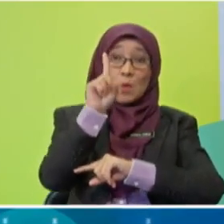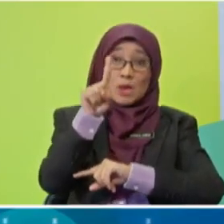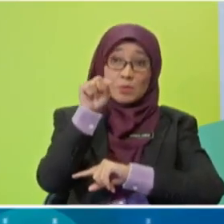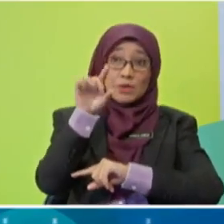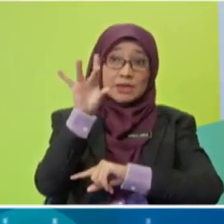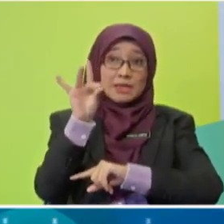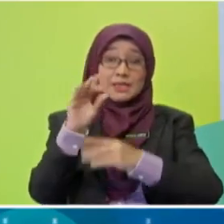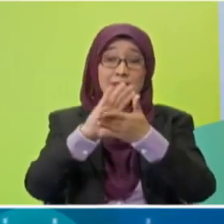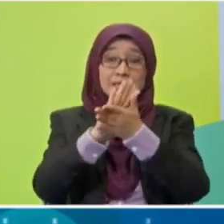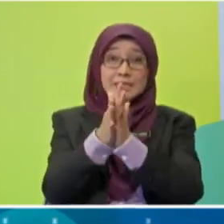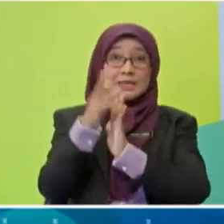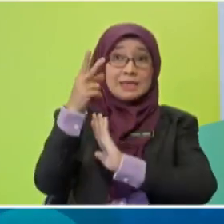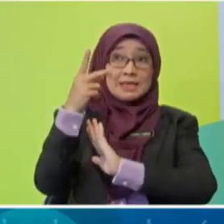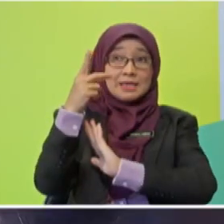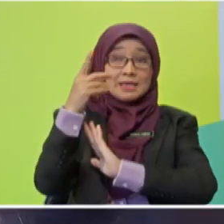then the dividend,